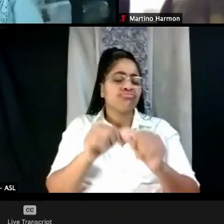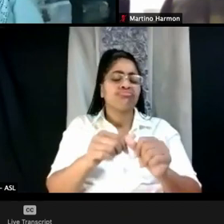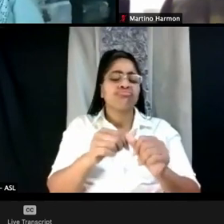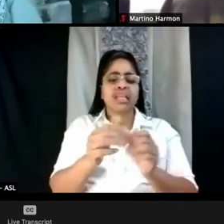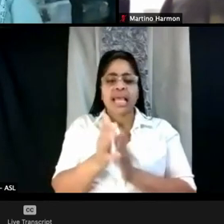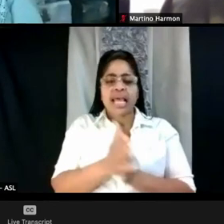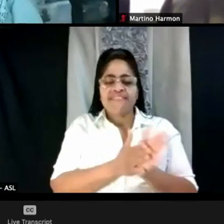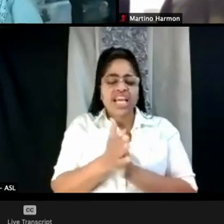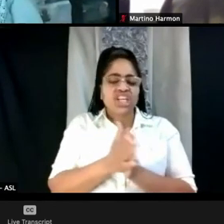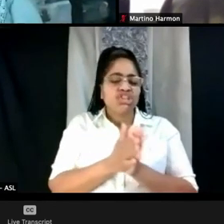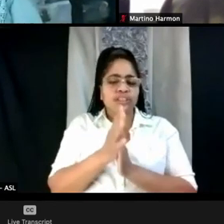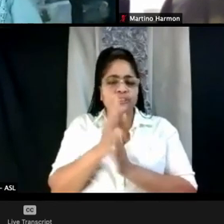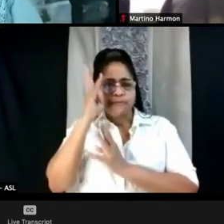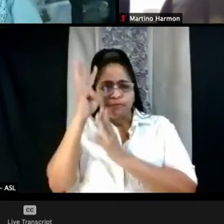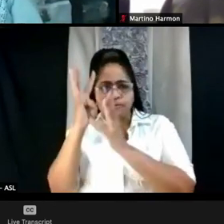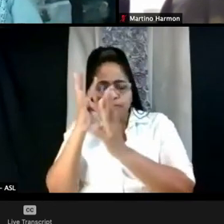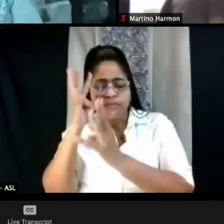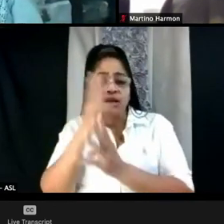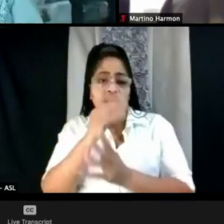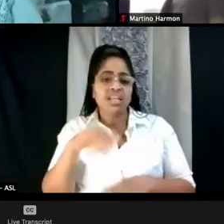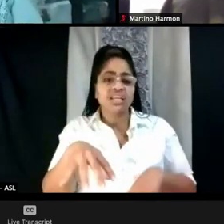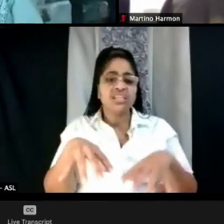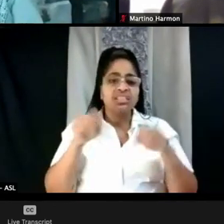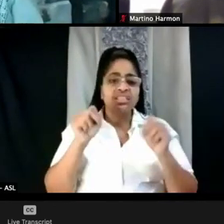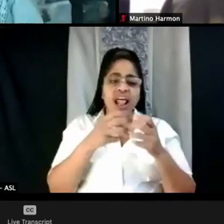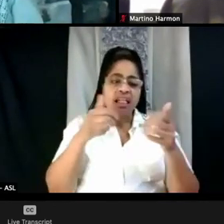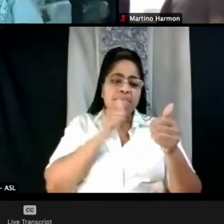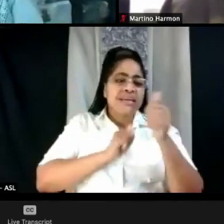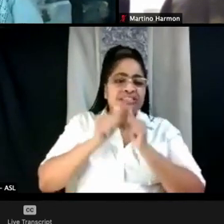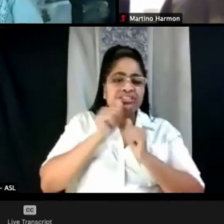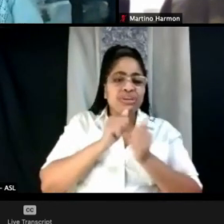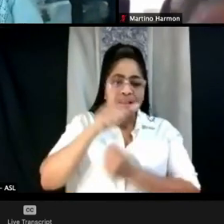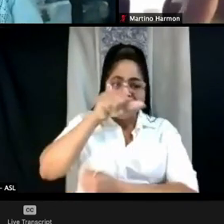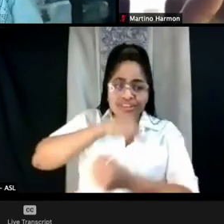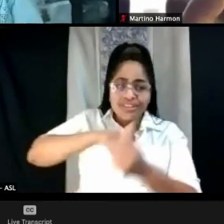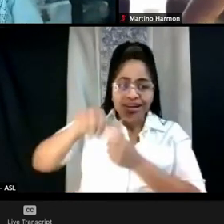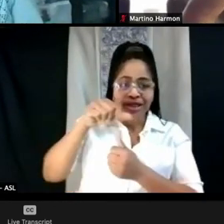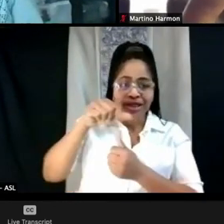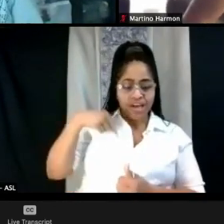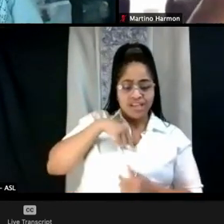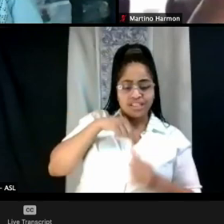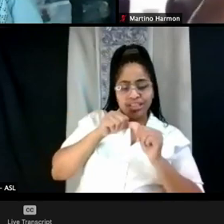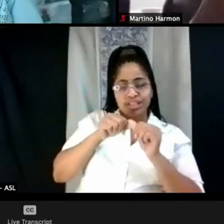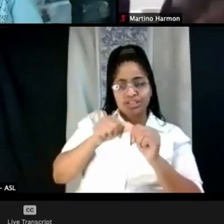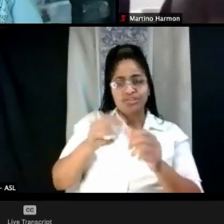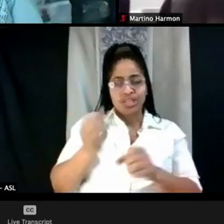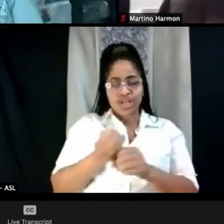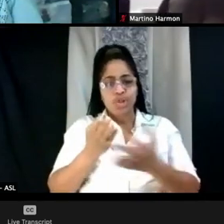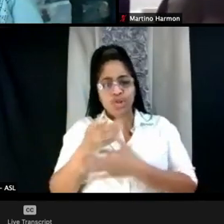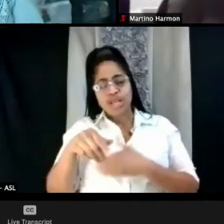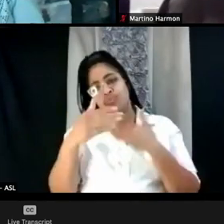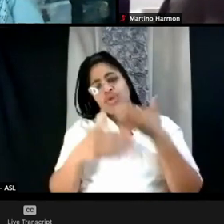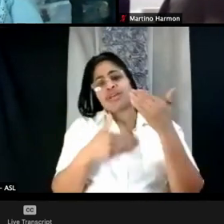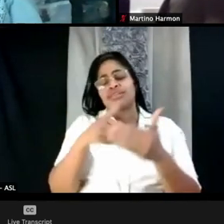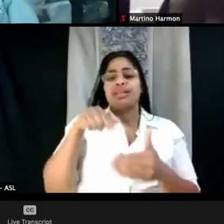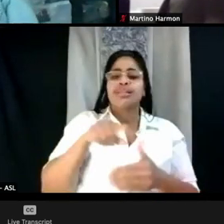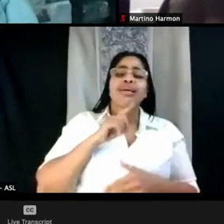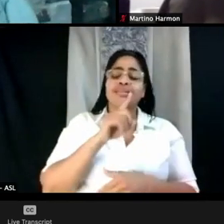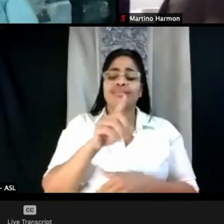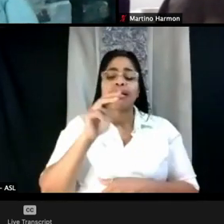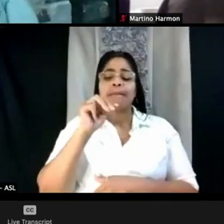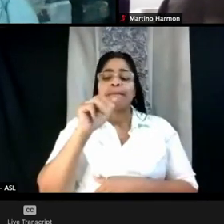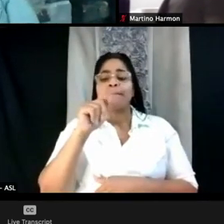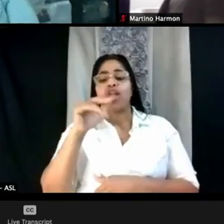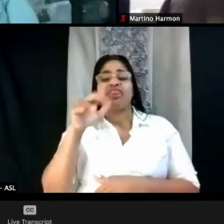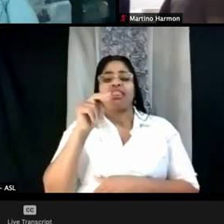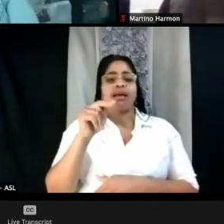innovation. It's going to take patience with one another for us to continue to get through this process. This is a marathon and not a